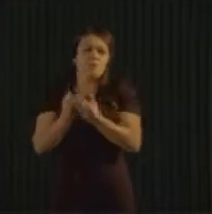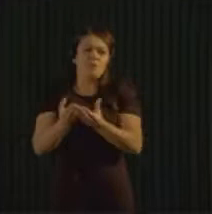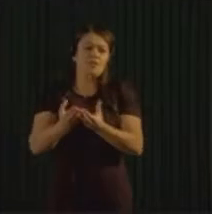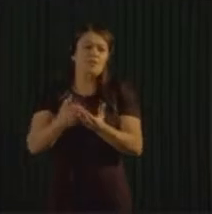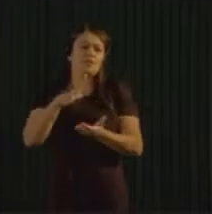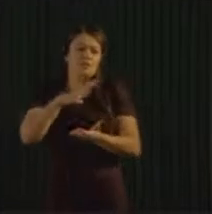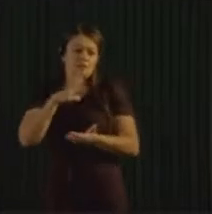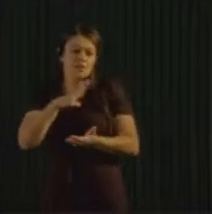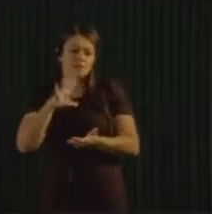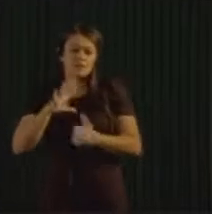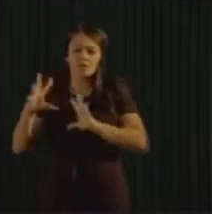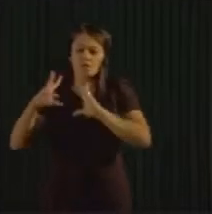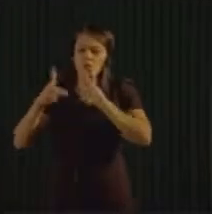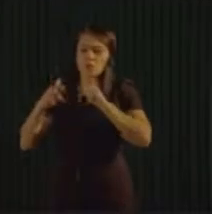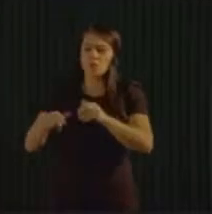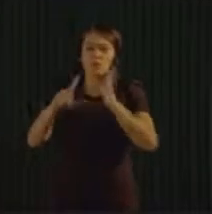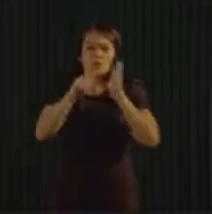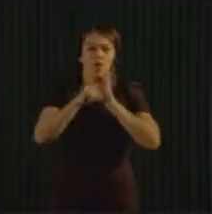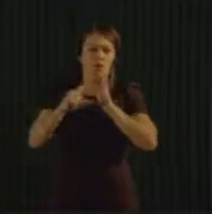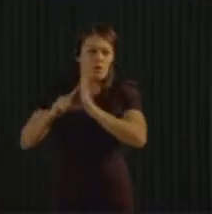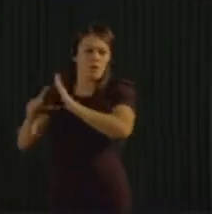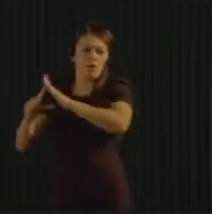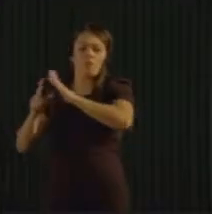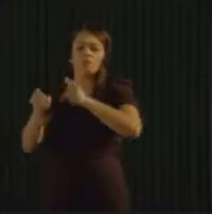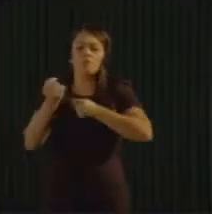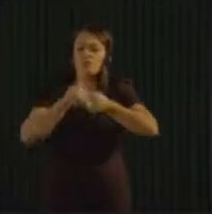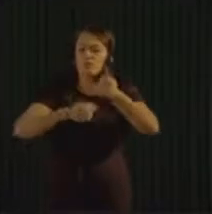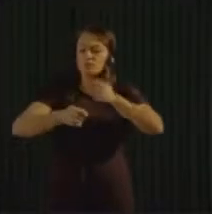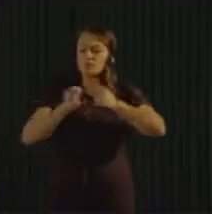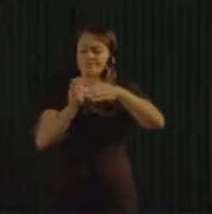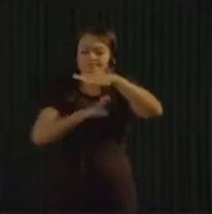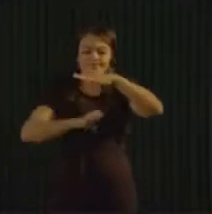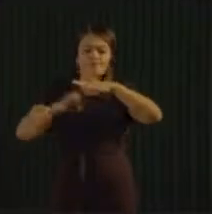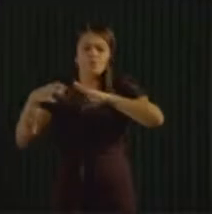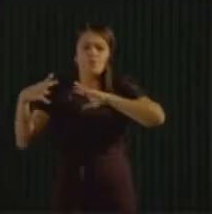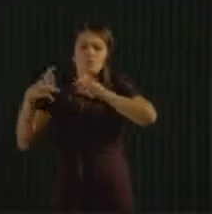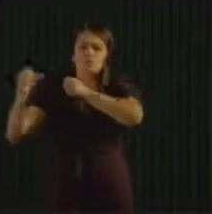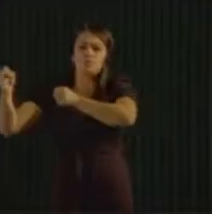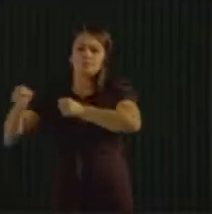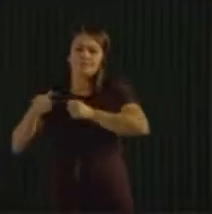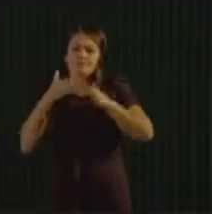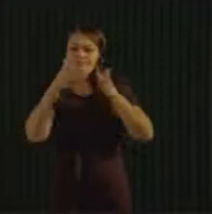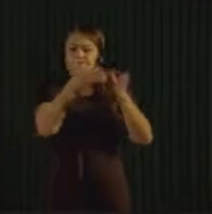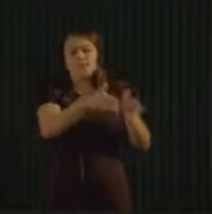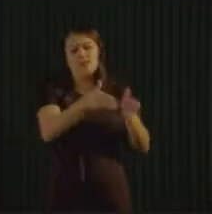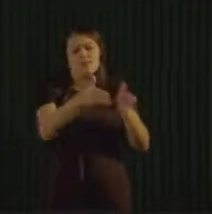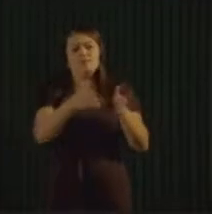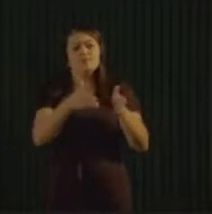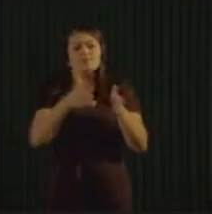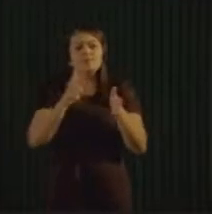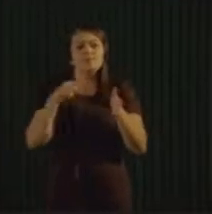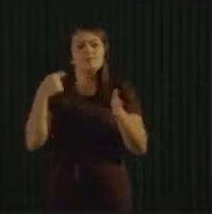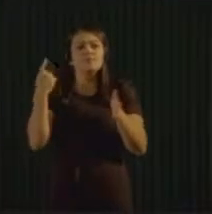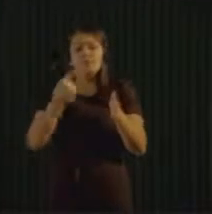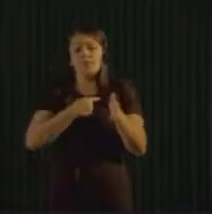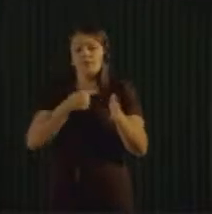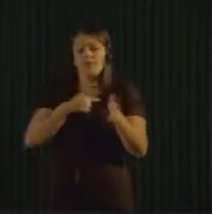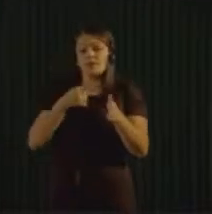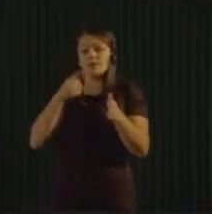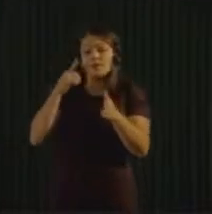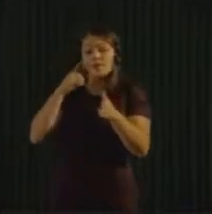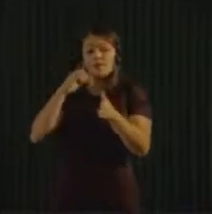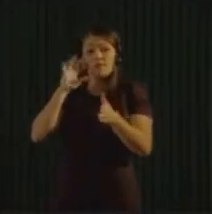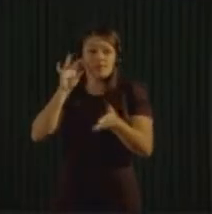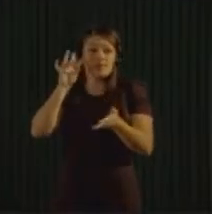shops, efforts to be also recognized or learned from each other to the larger scale businesses. And that's